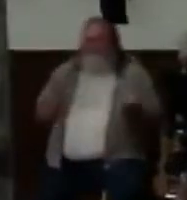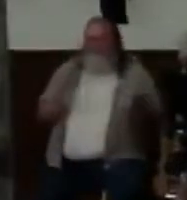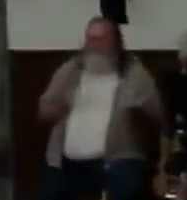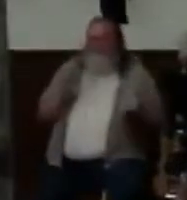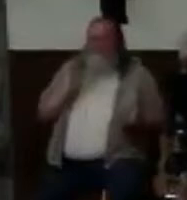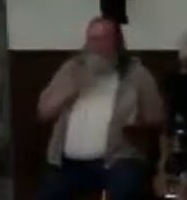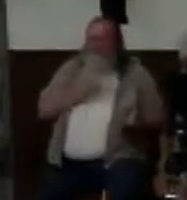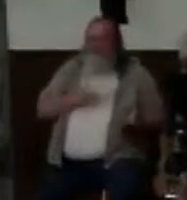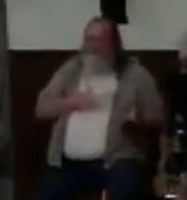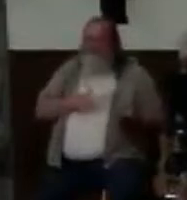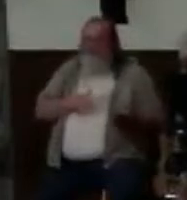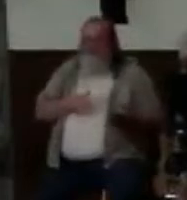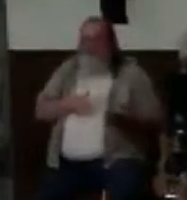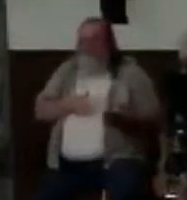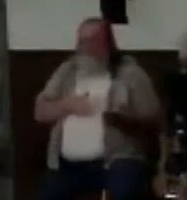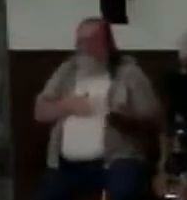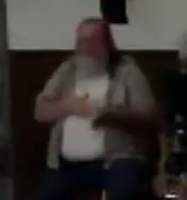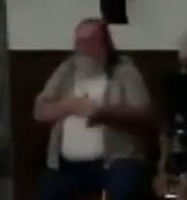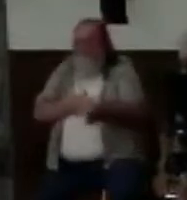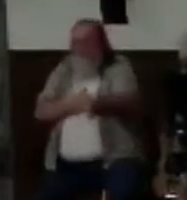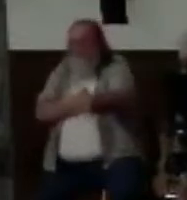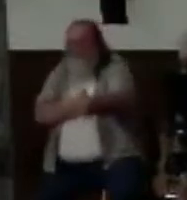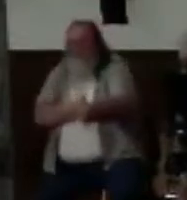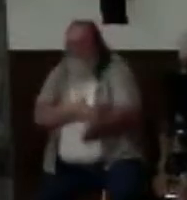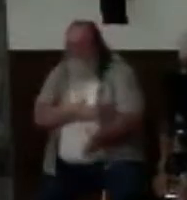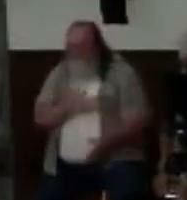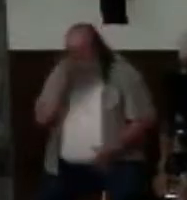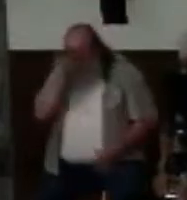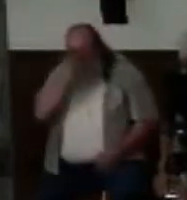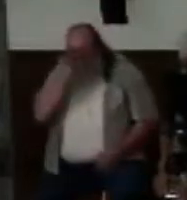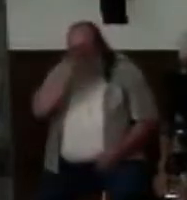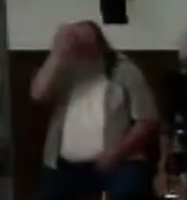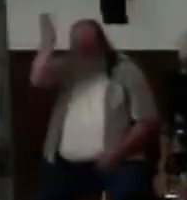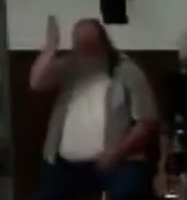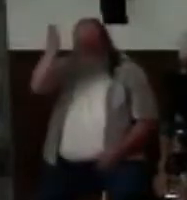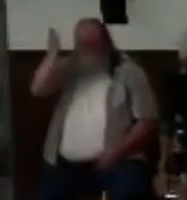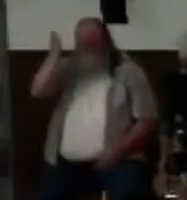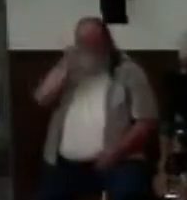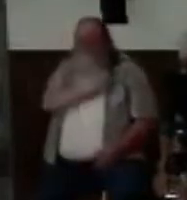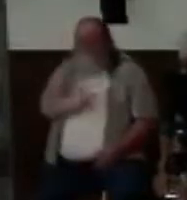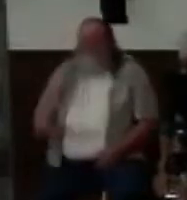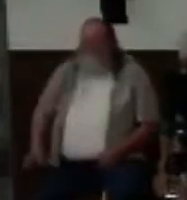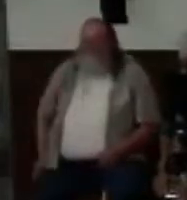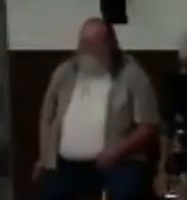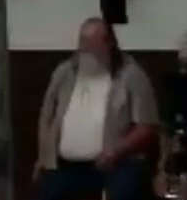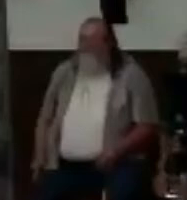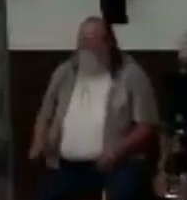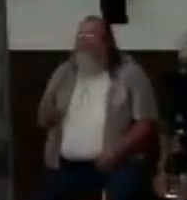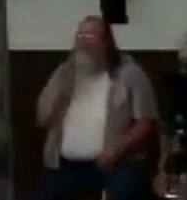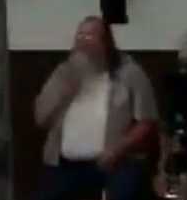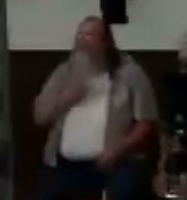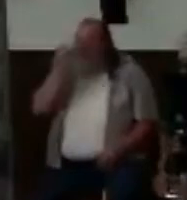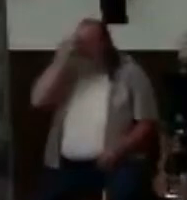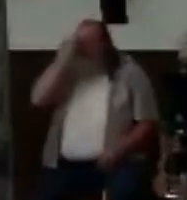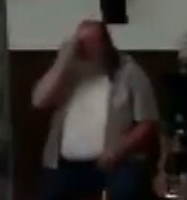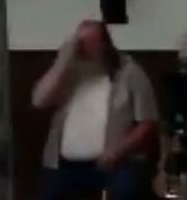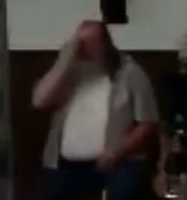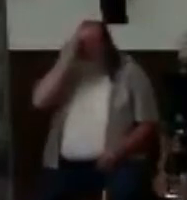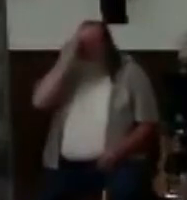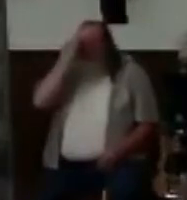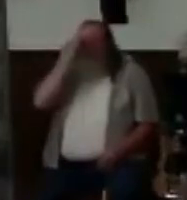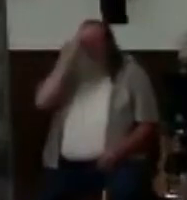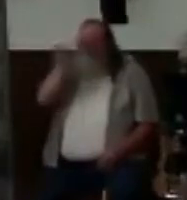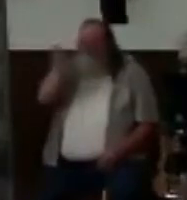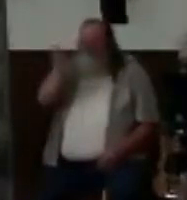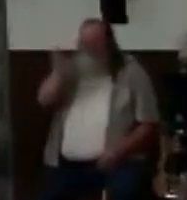Messiah? But how could he be? For we know where this man comes from. When the Messiah comes, he will